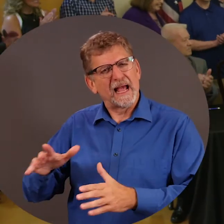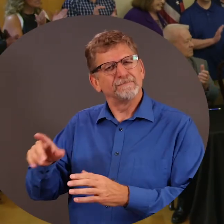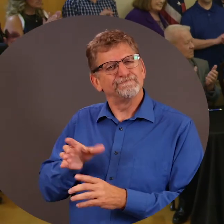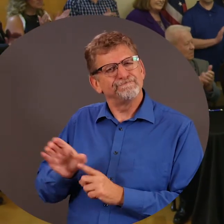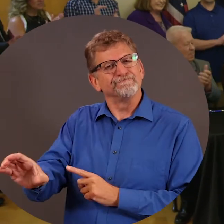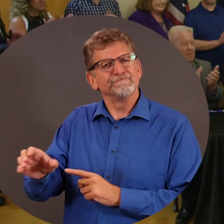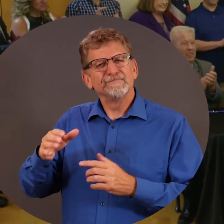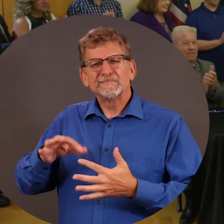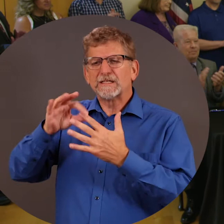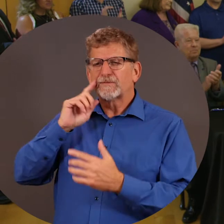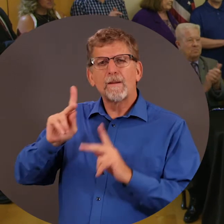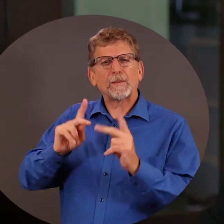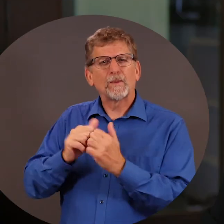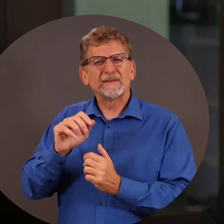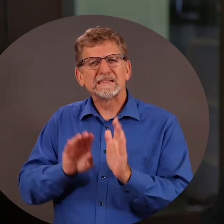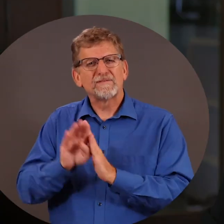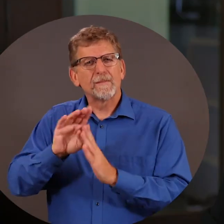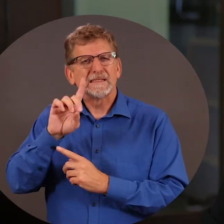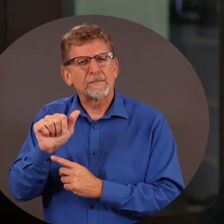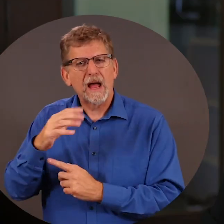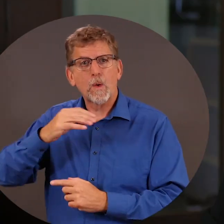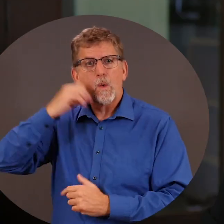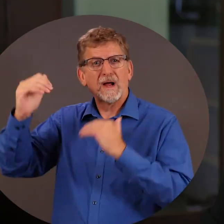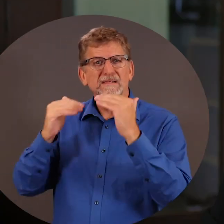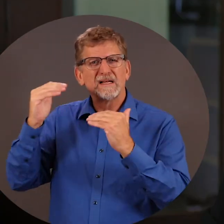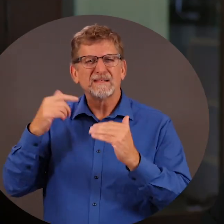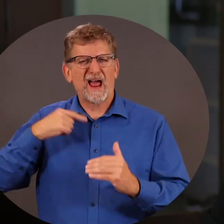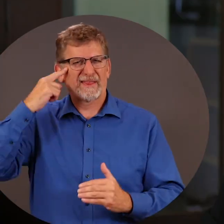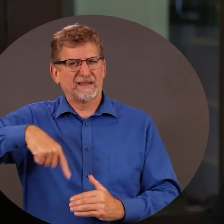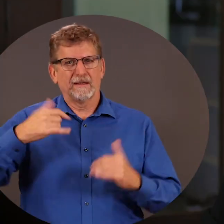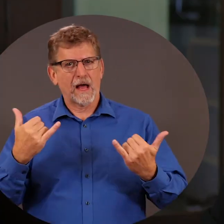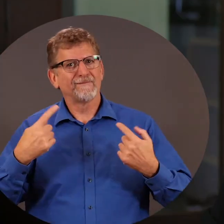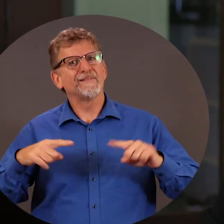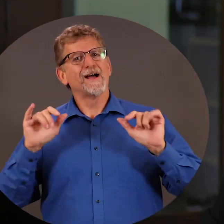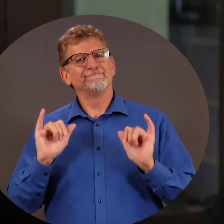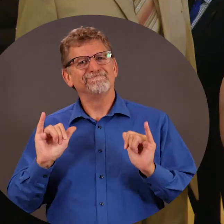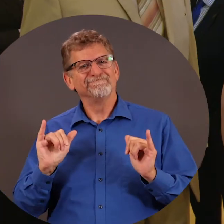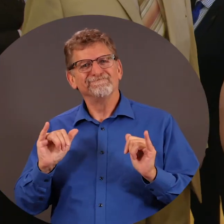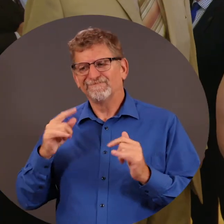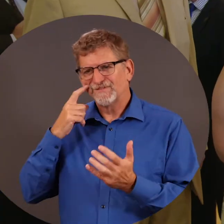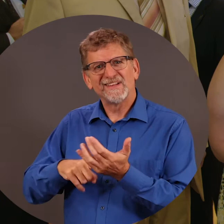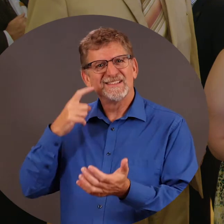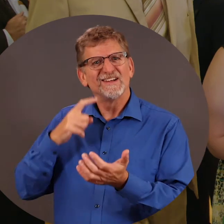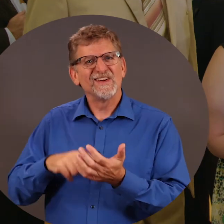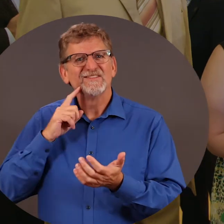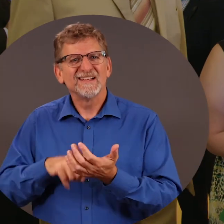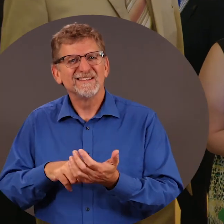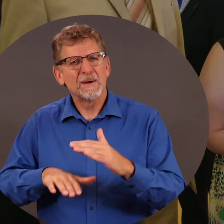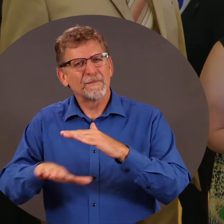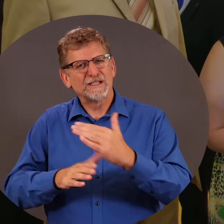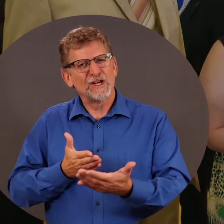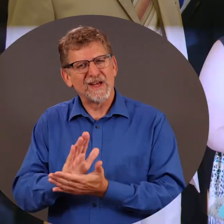at a place where we're beginning to recognize the fundamental rights associated with decision-making and having the right to make your own choices with the support that you need and